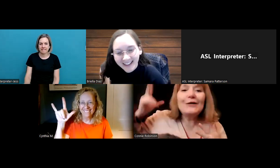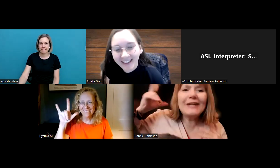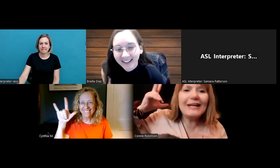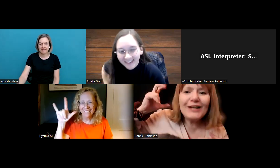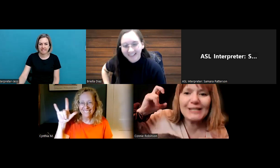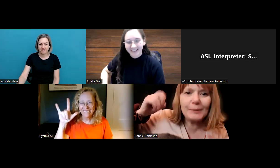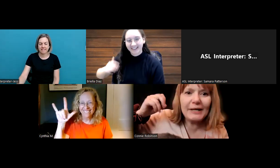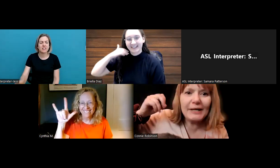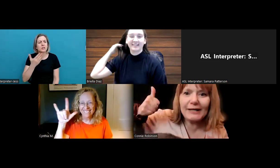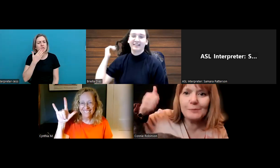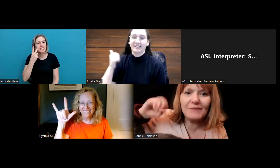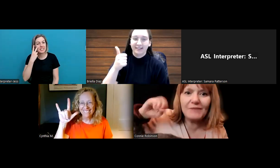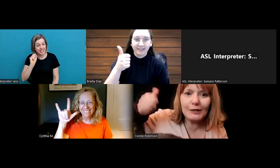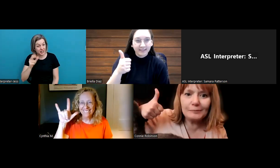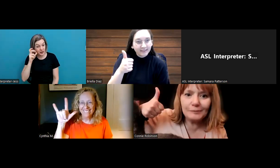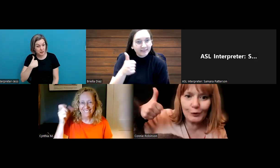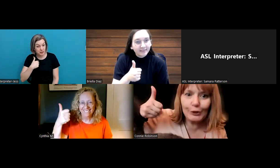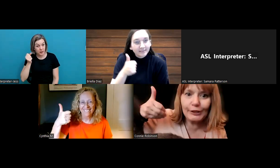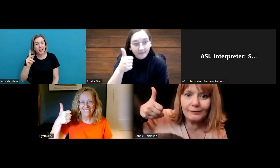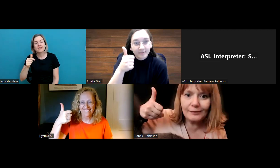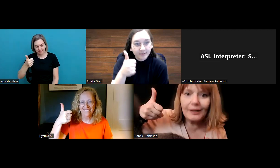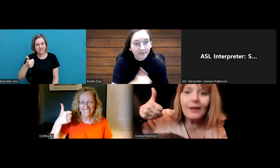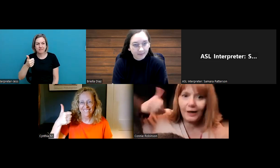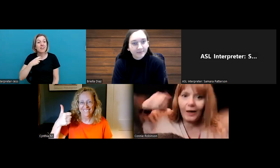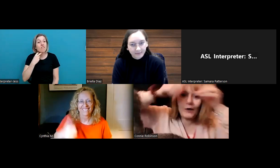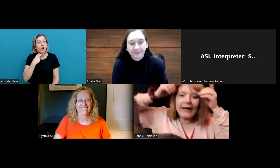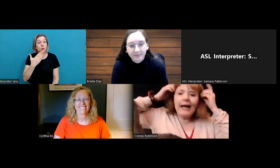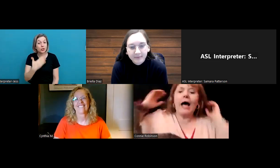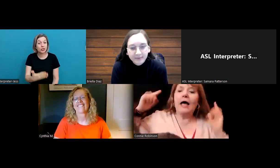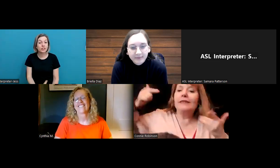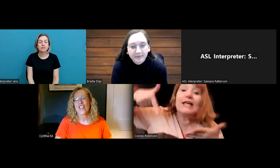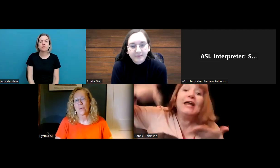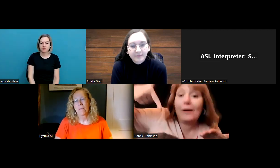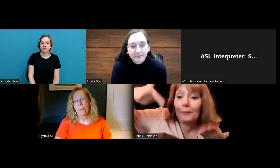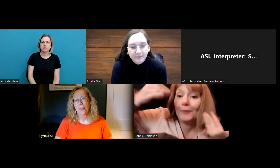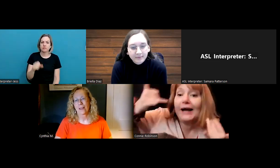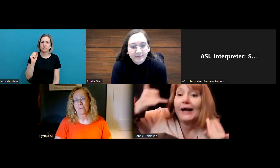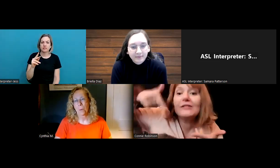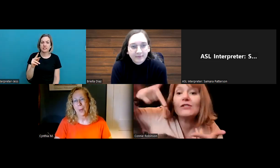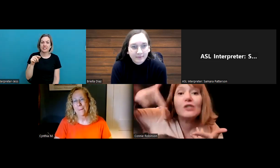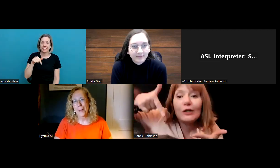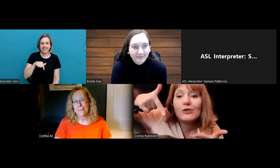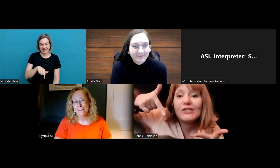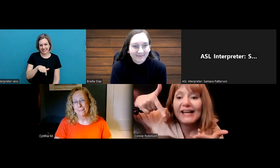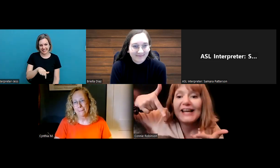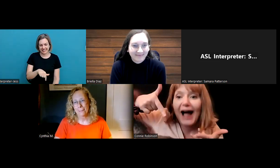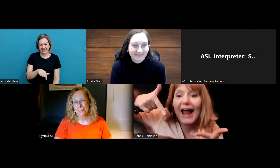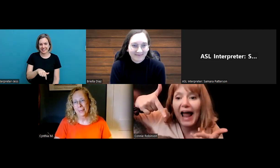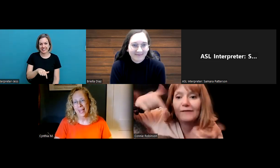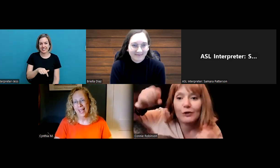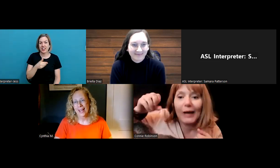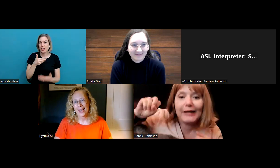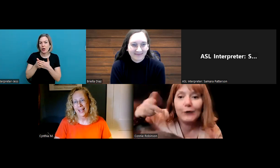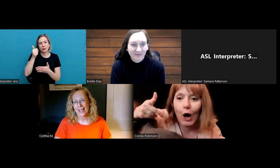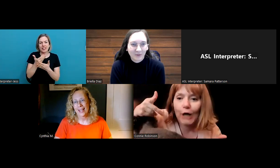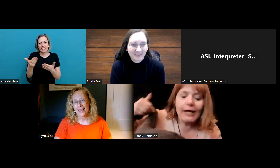So good to see you. Can you guys hear me okay? Is my volume good? Okay. Right now, this is the closest thing